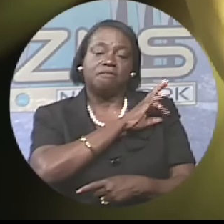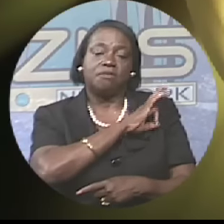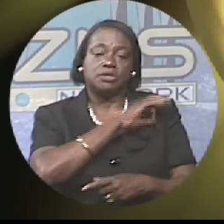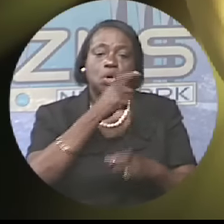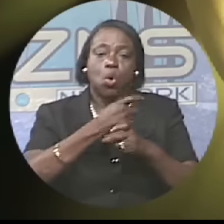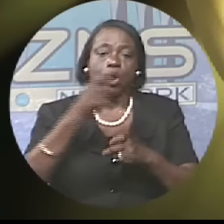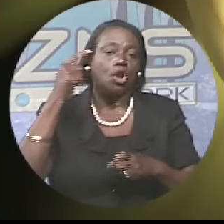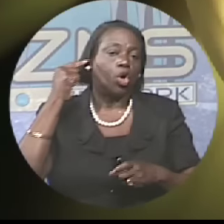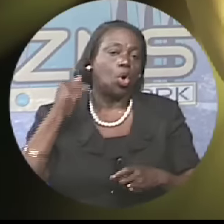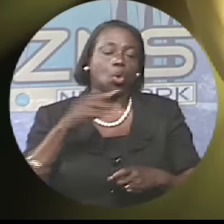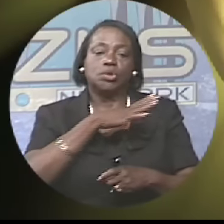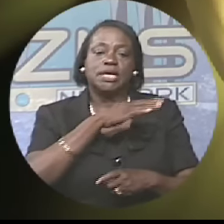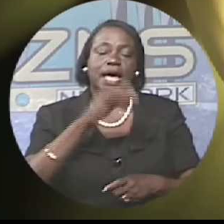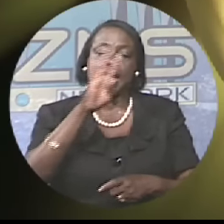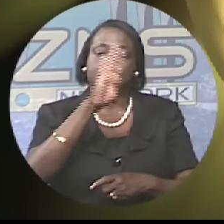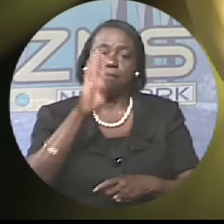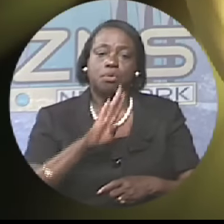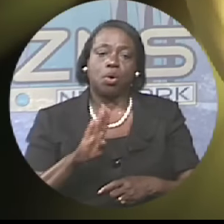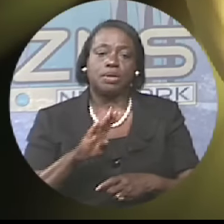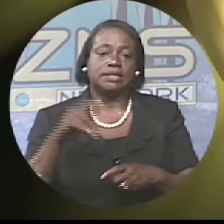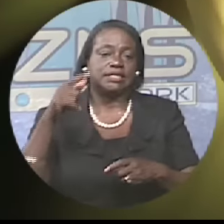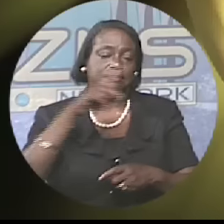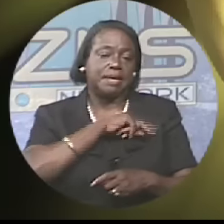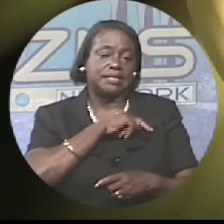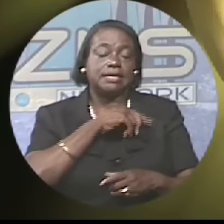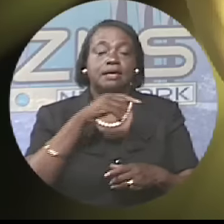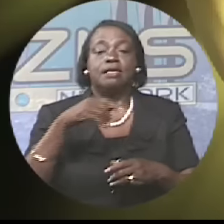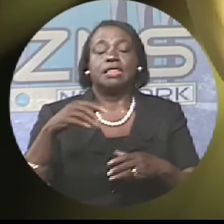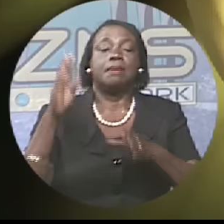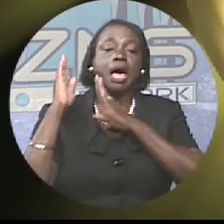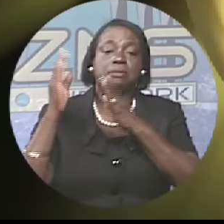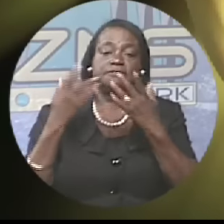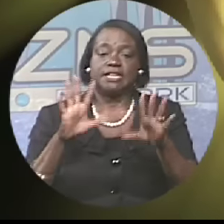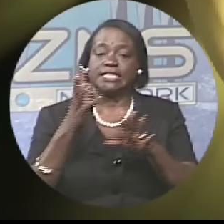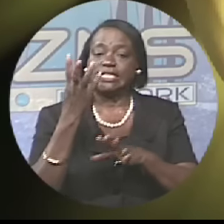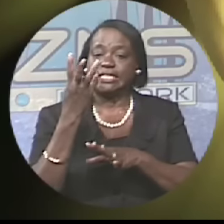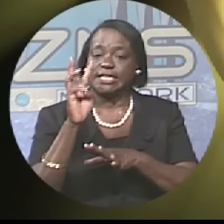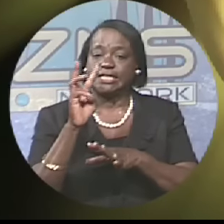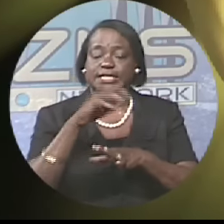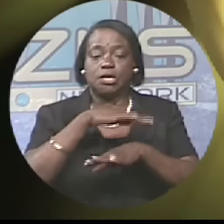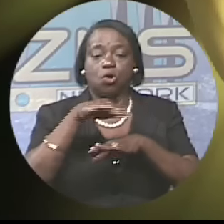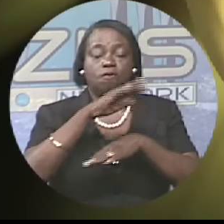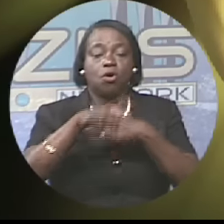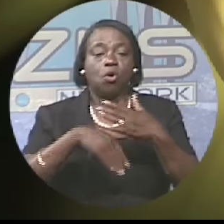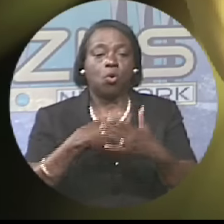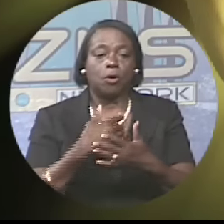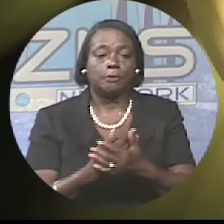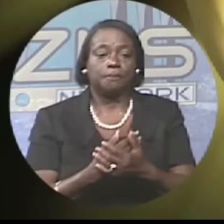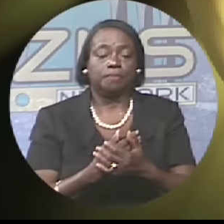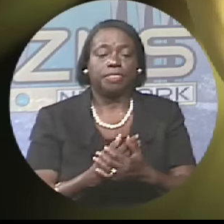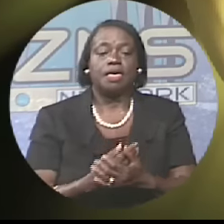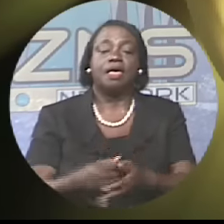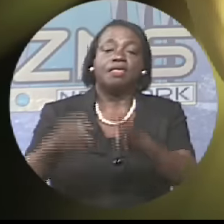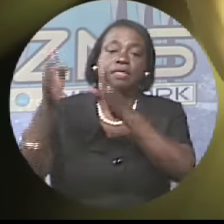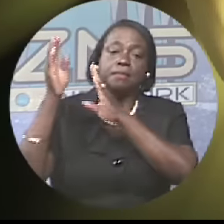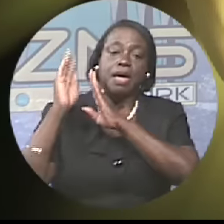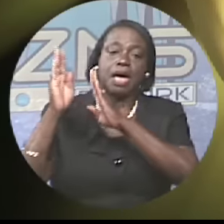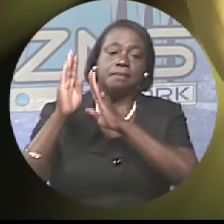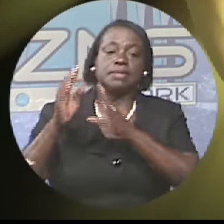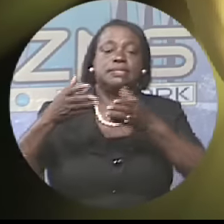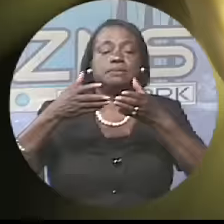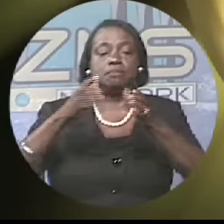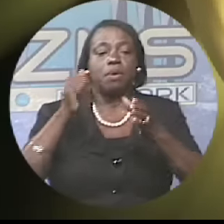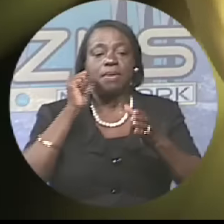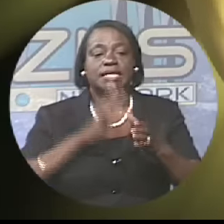medals. The Bahamas finished 16th overall. And speaking about history, the women's basketball squad inked their names into the books and captured the 3rd